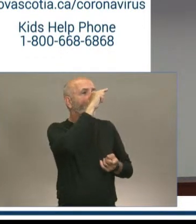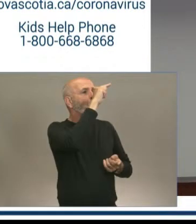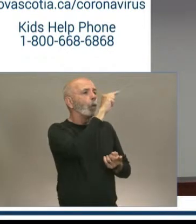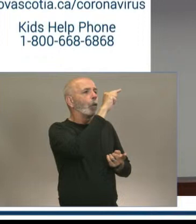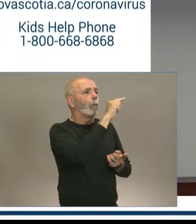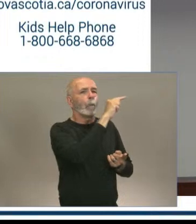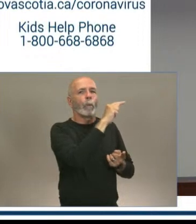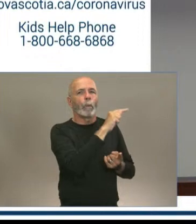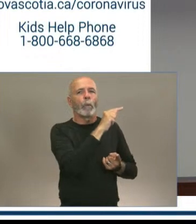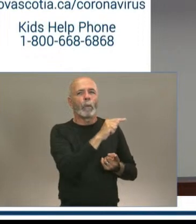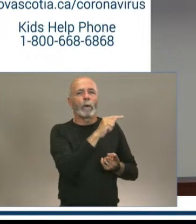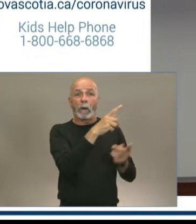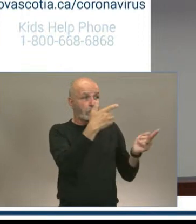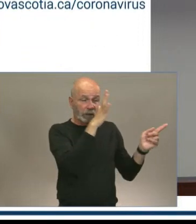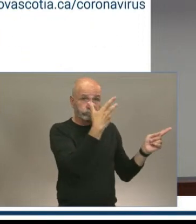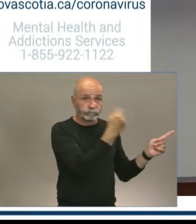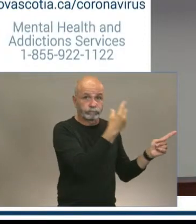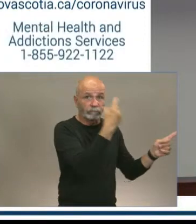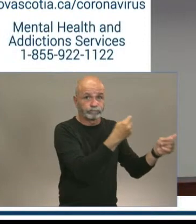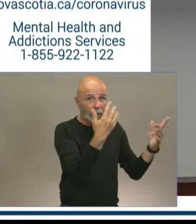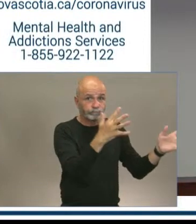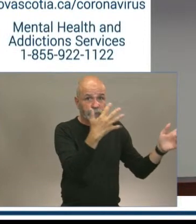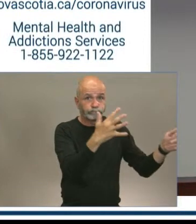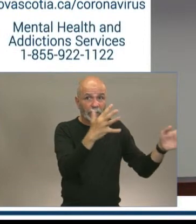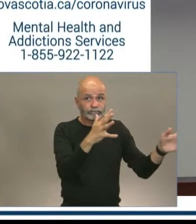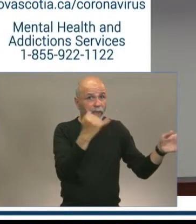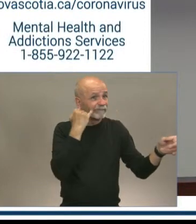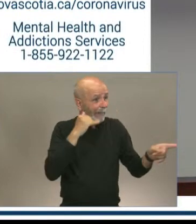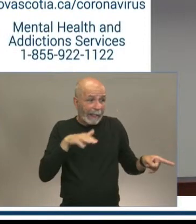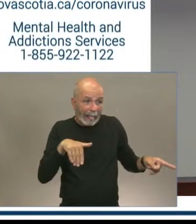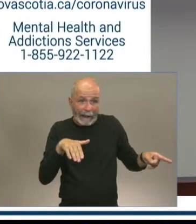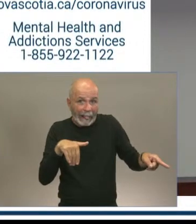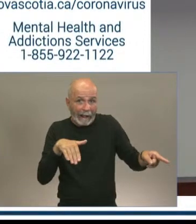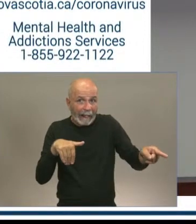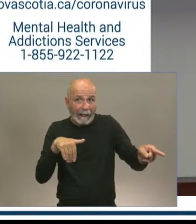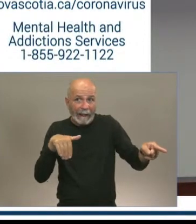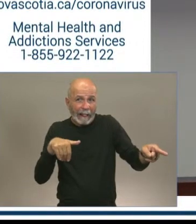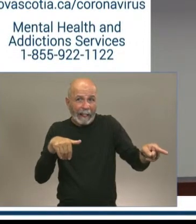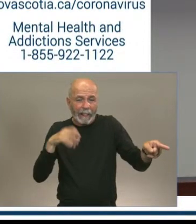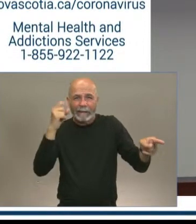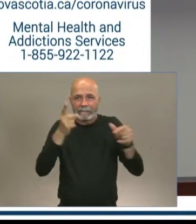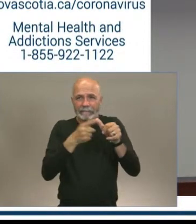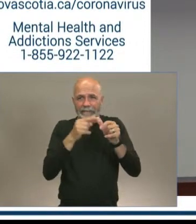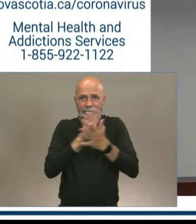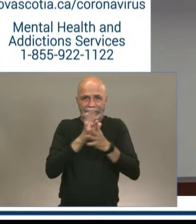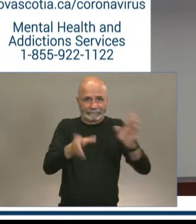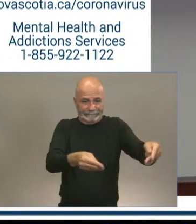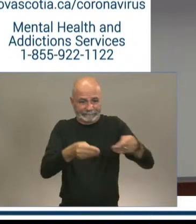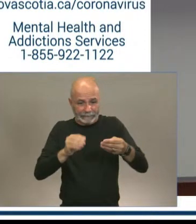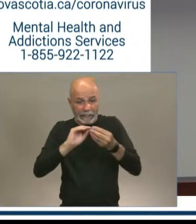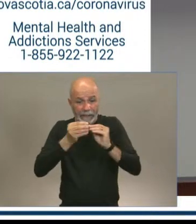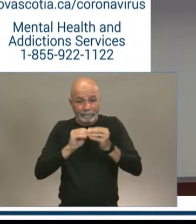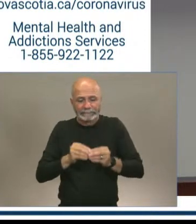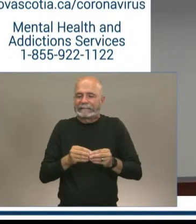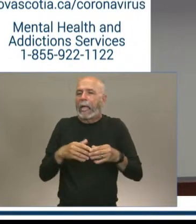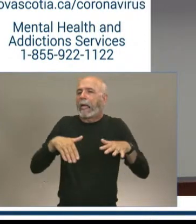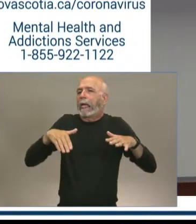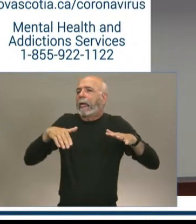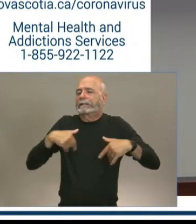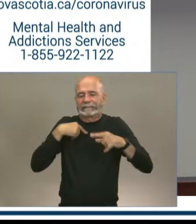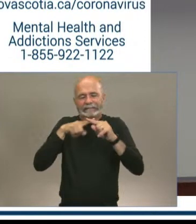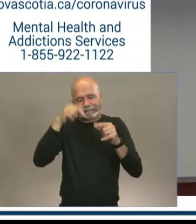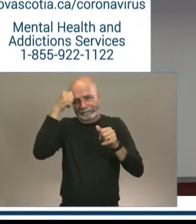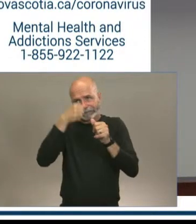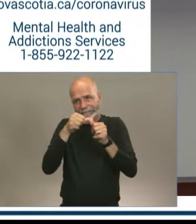than unvaccinated residents. I don't have all those details in front of me. I don't have them in my head, but all that information will be on